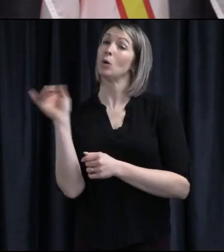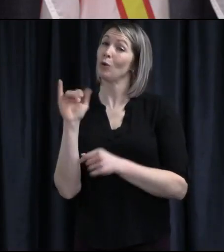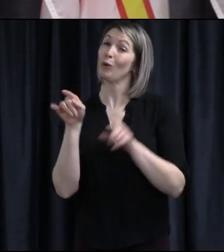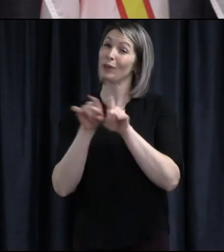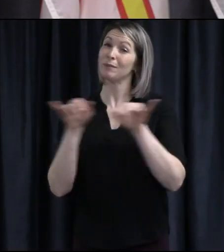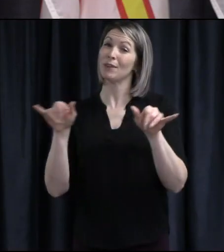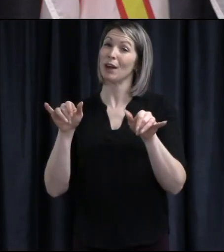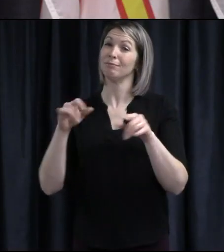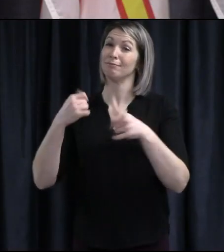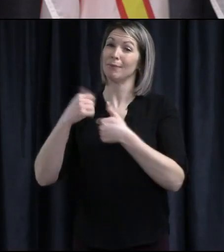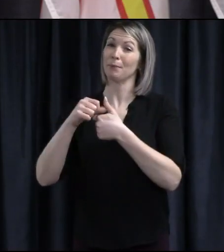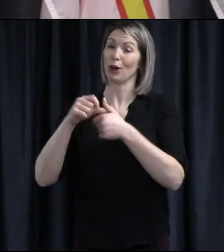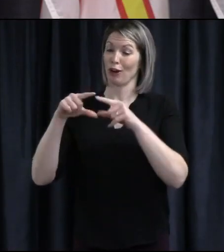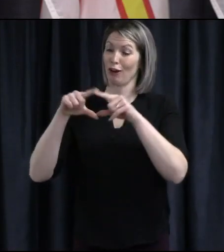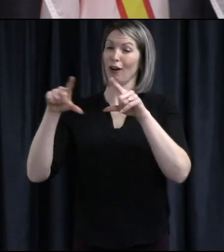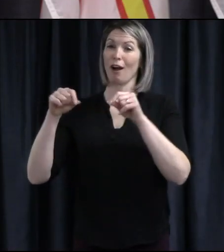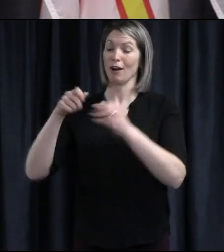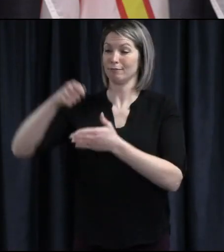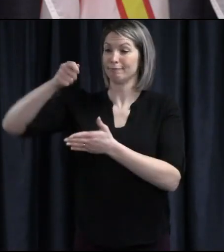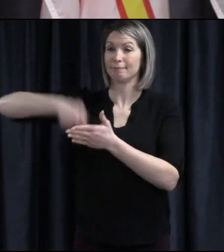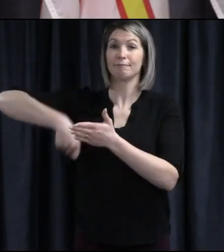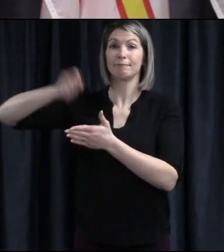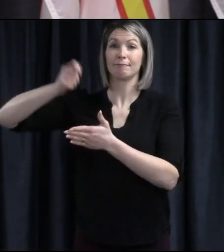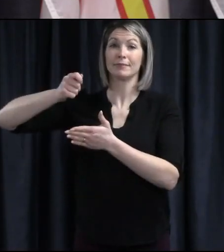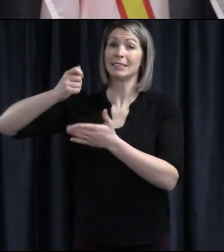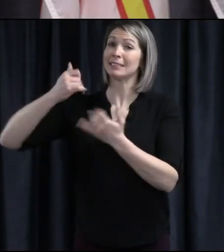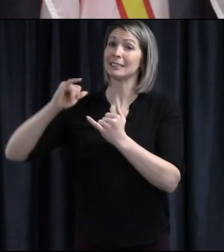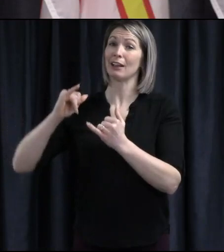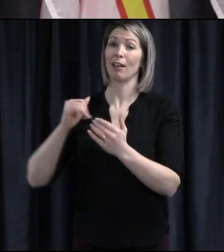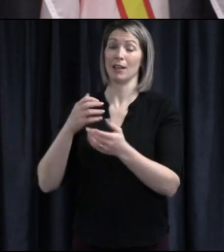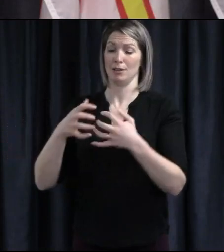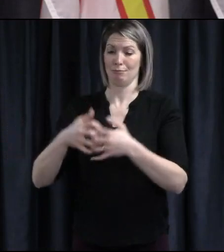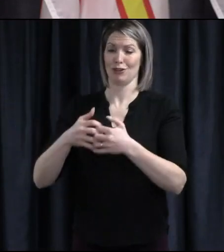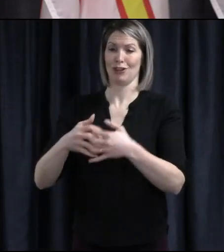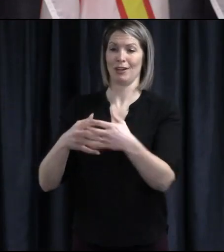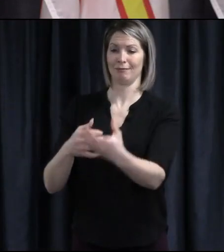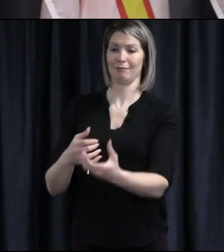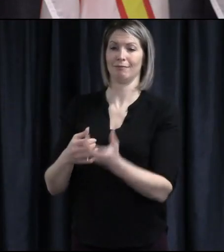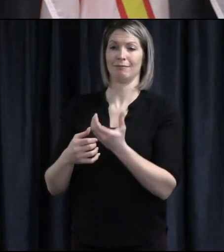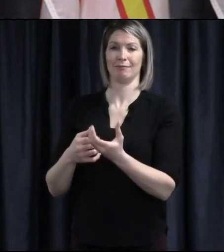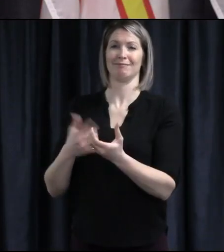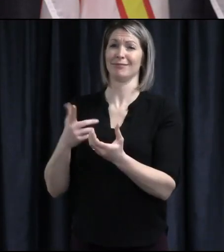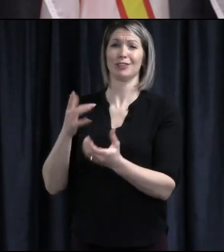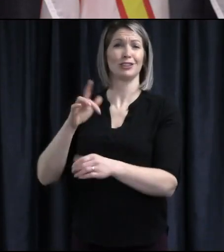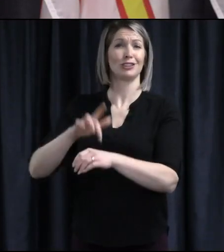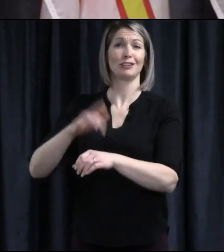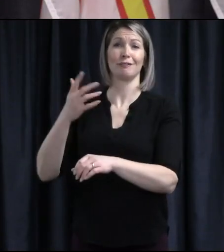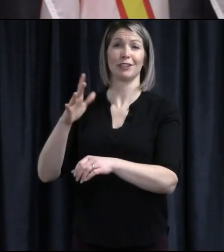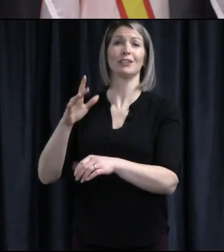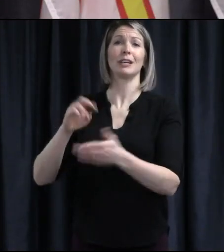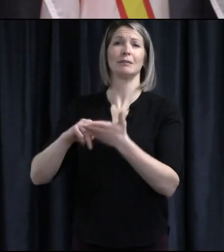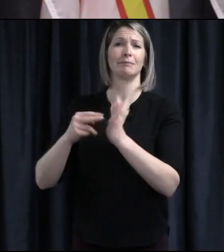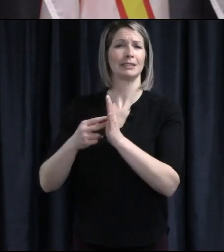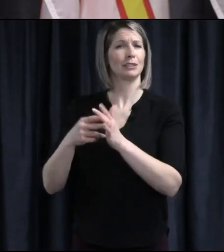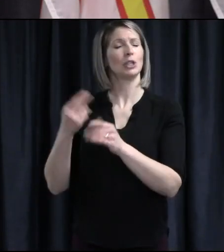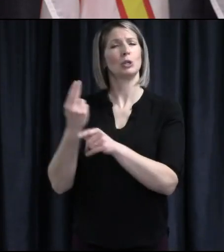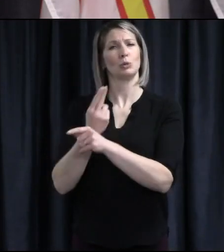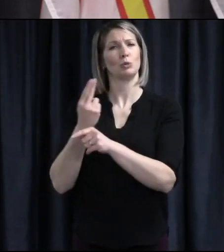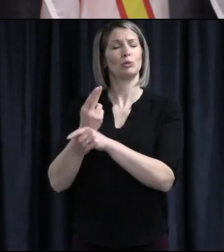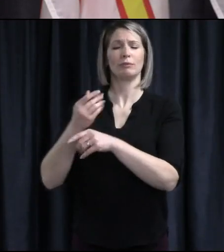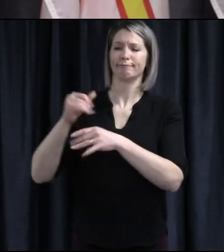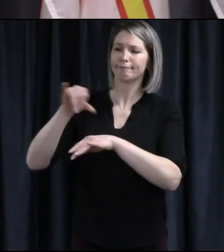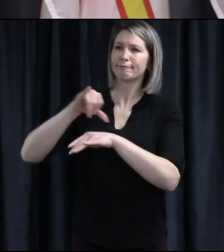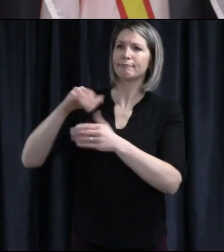handling something that more than one person may have handled. So you still need to practice good hand hygiene after you make purchases, for